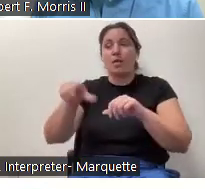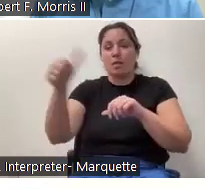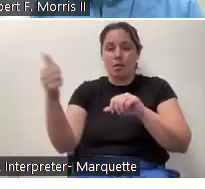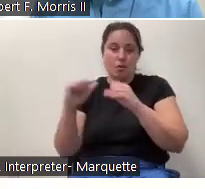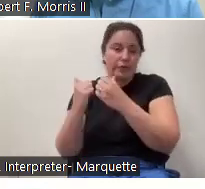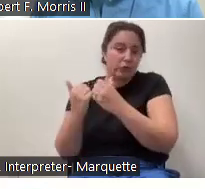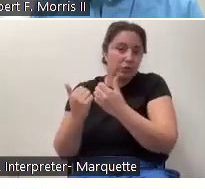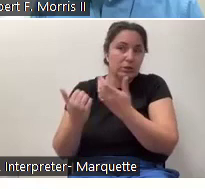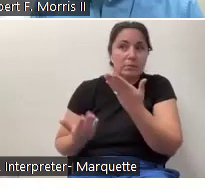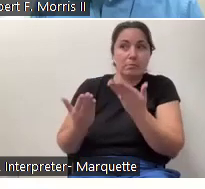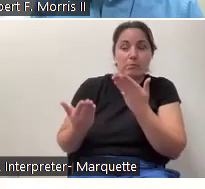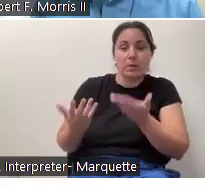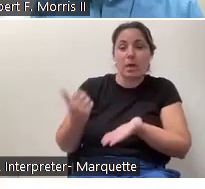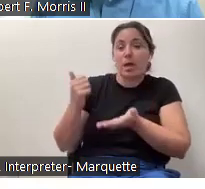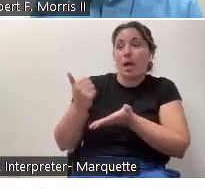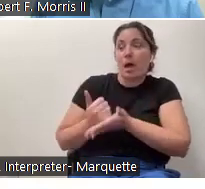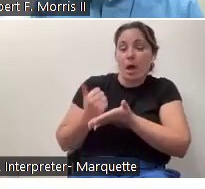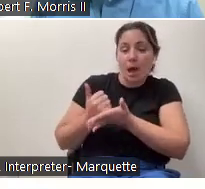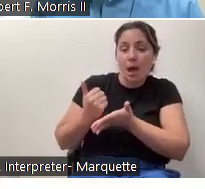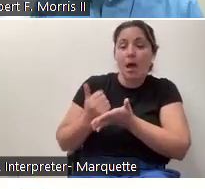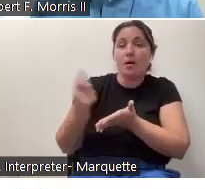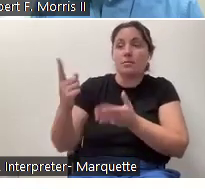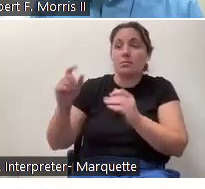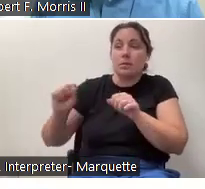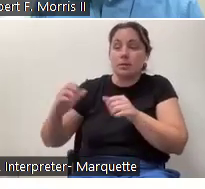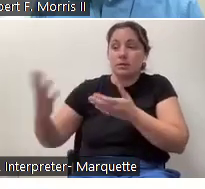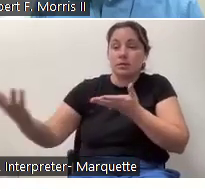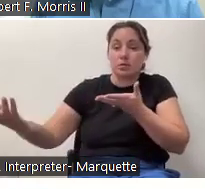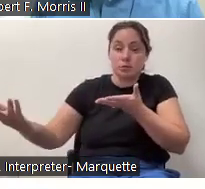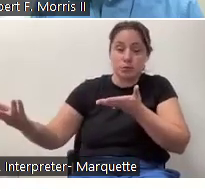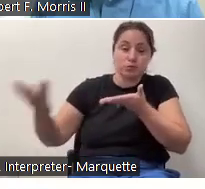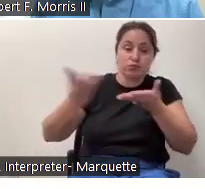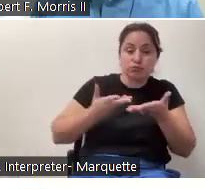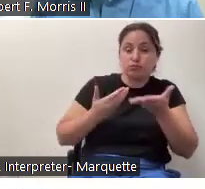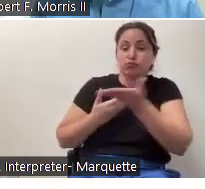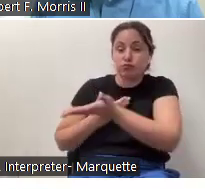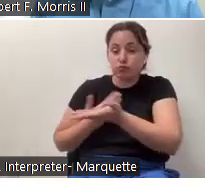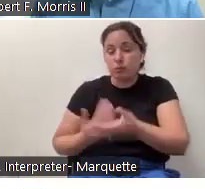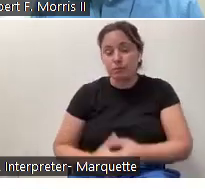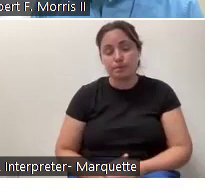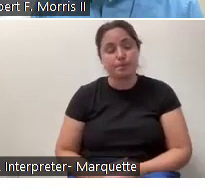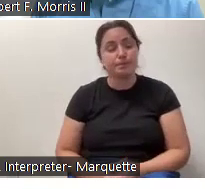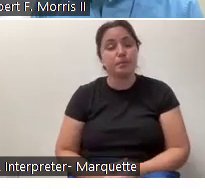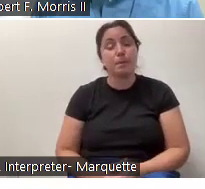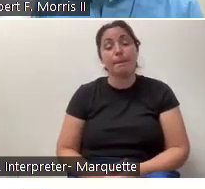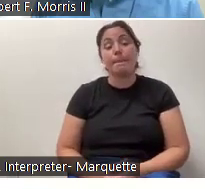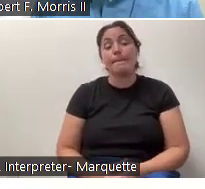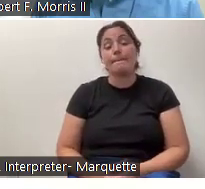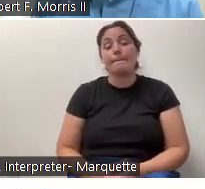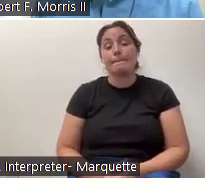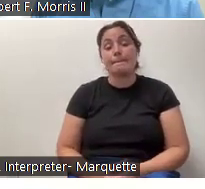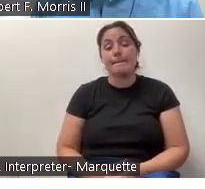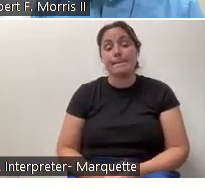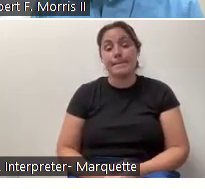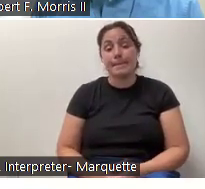could have potential customers for us to work with. some of those might be, and I see some